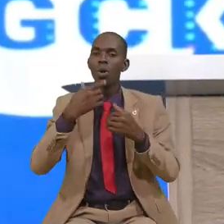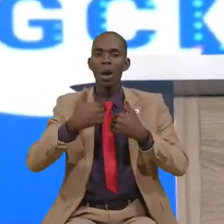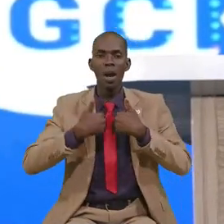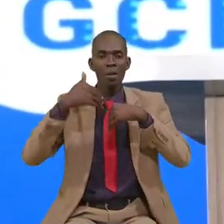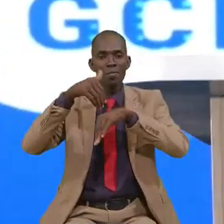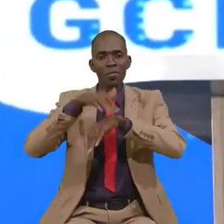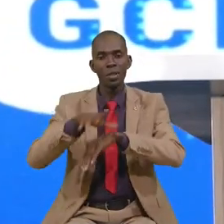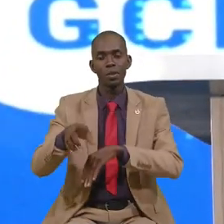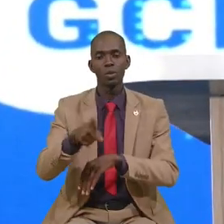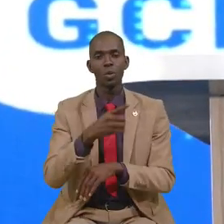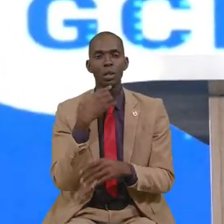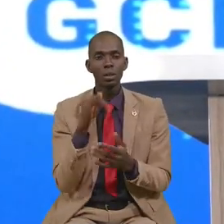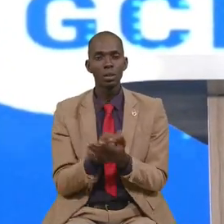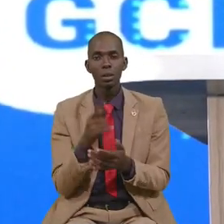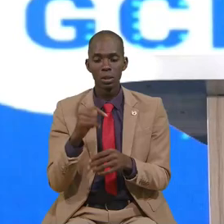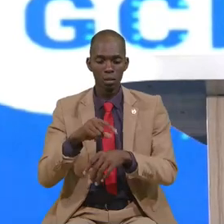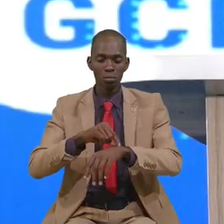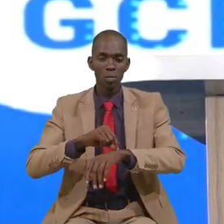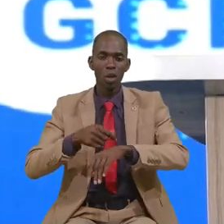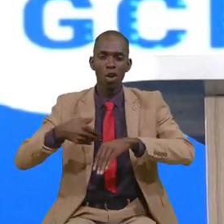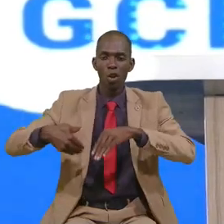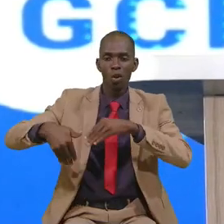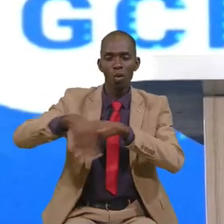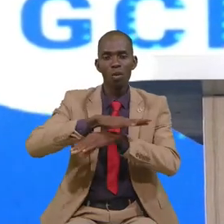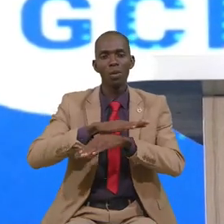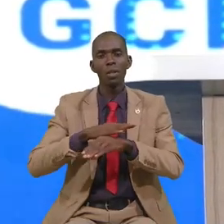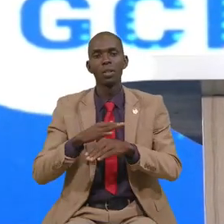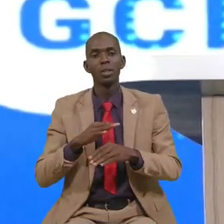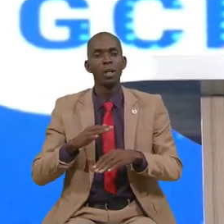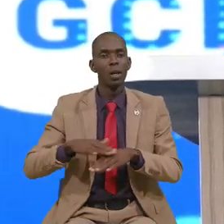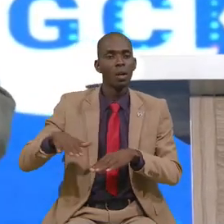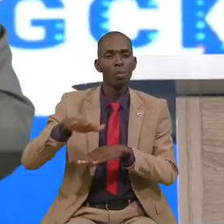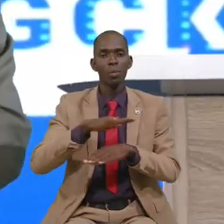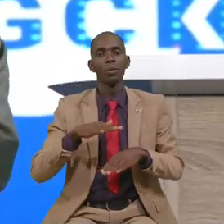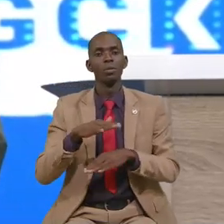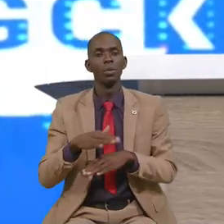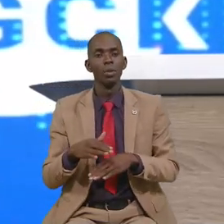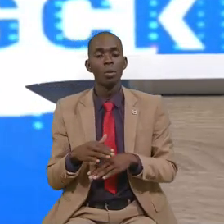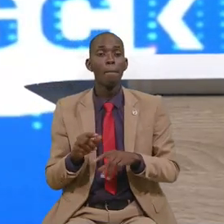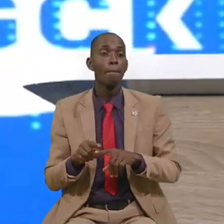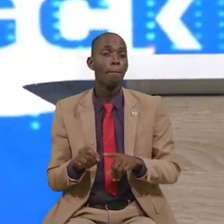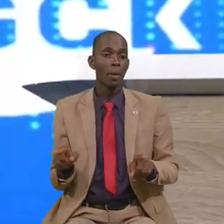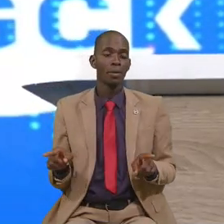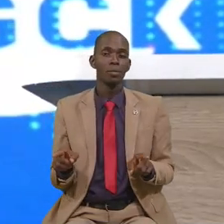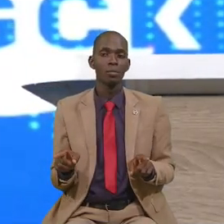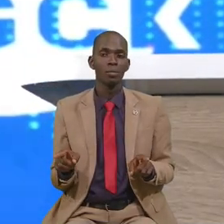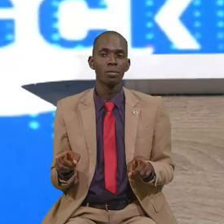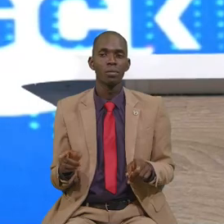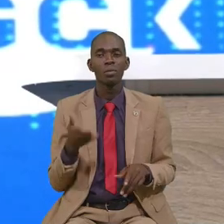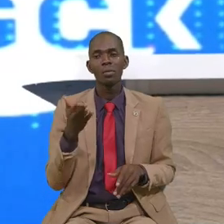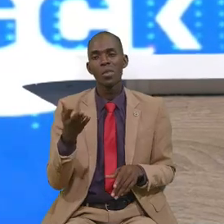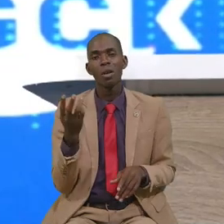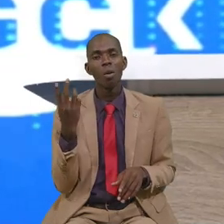says, and the skin covered them above. He said, but there